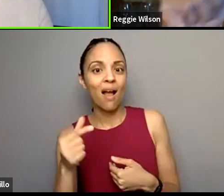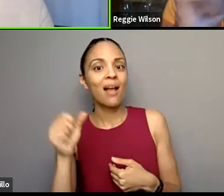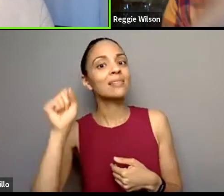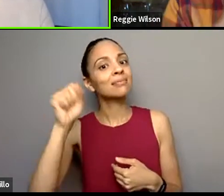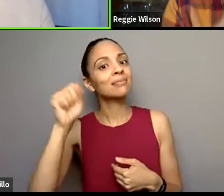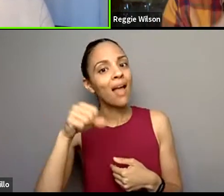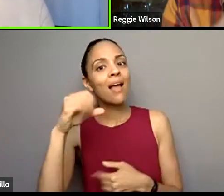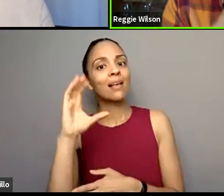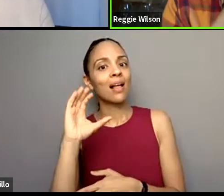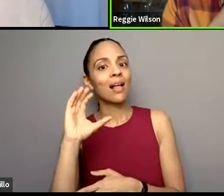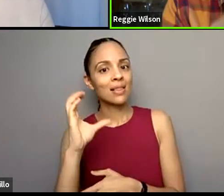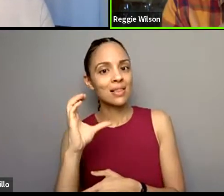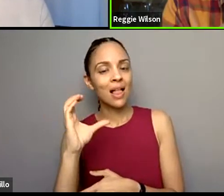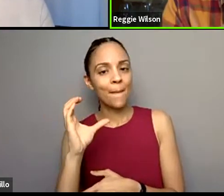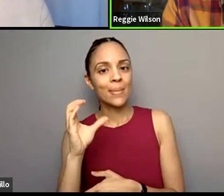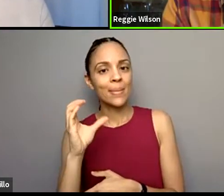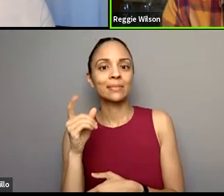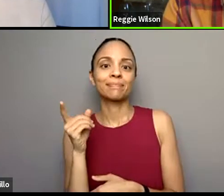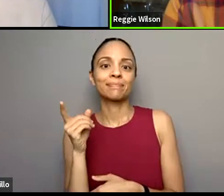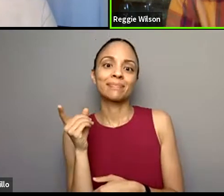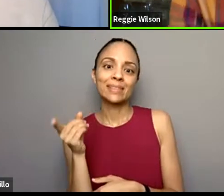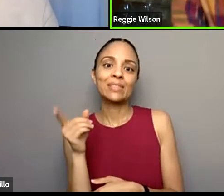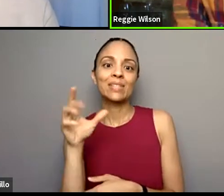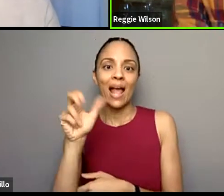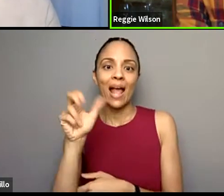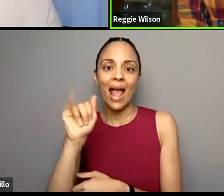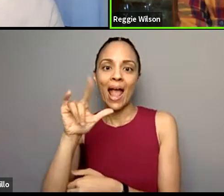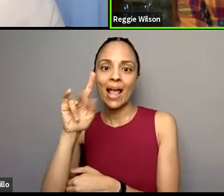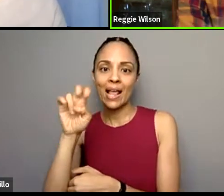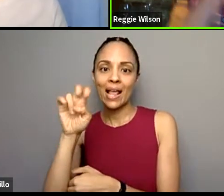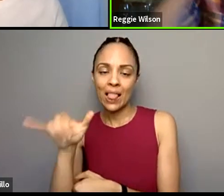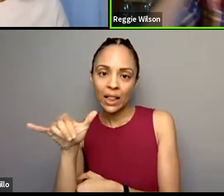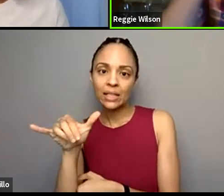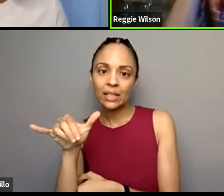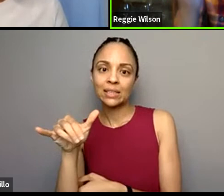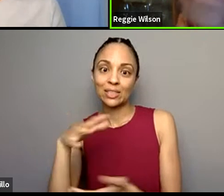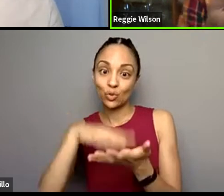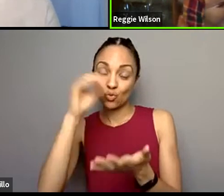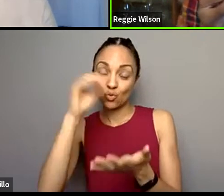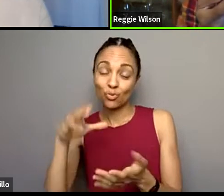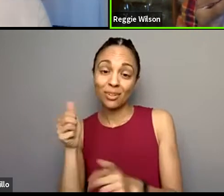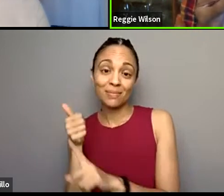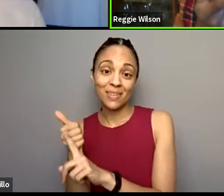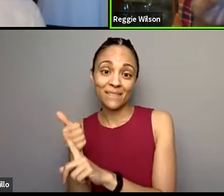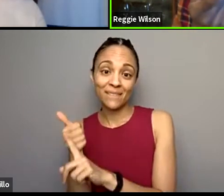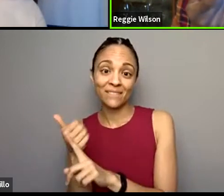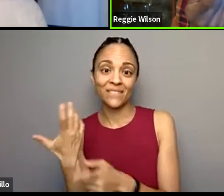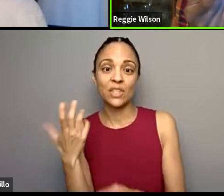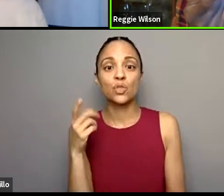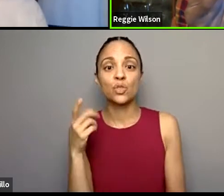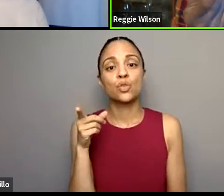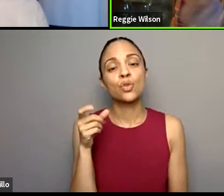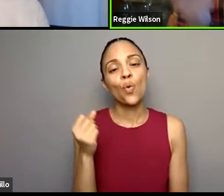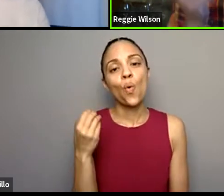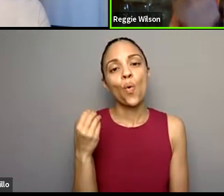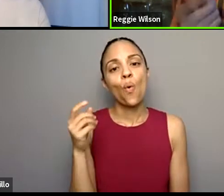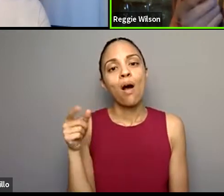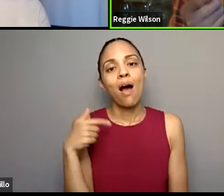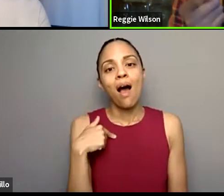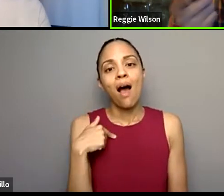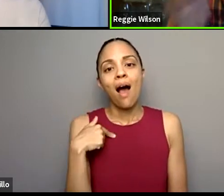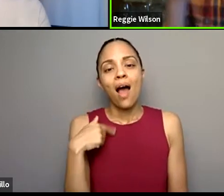Yes, and so he was at us a week's student who was a former Fist and Heel, but we still were colleagues. And she thought,